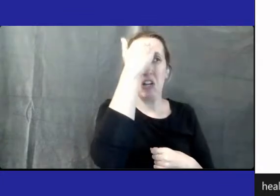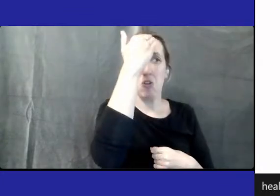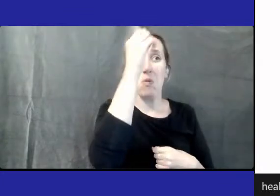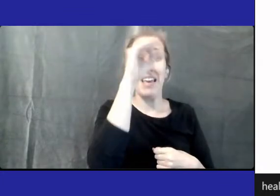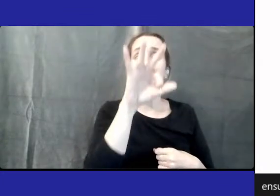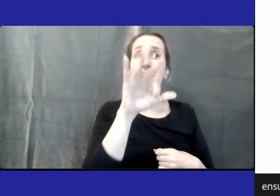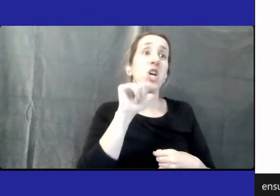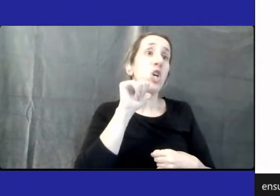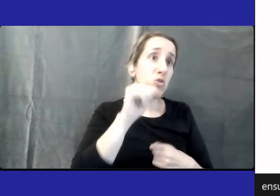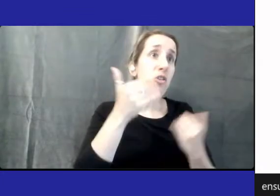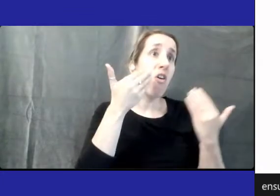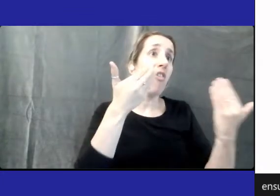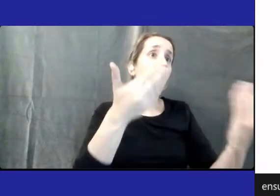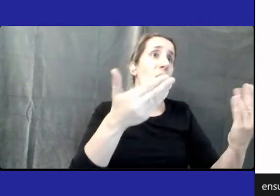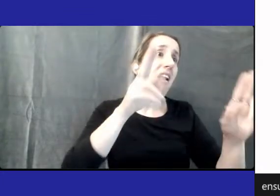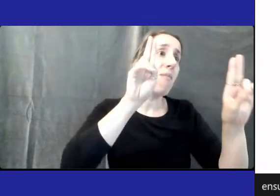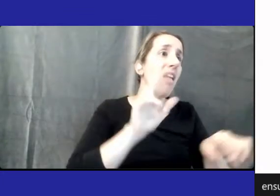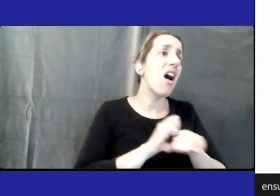or recertify.